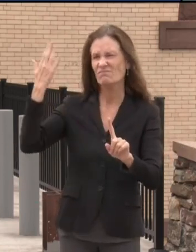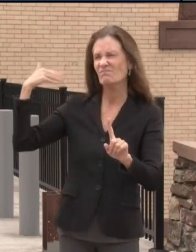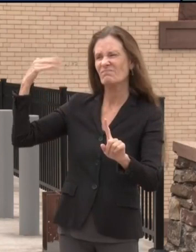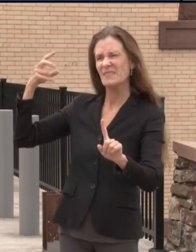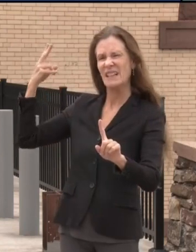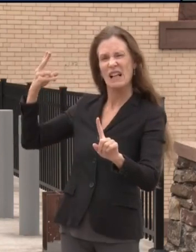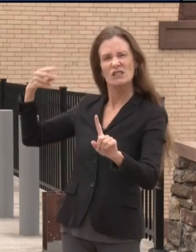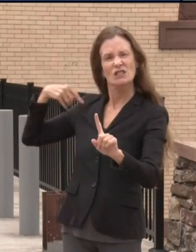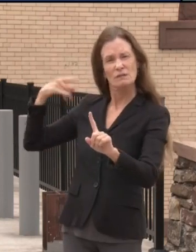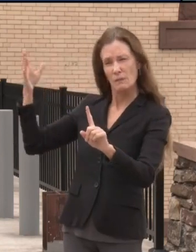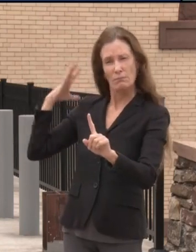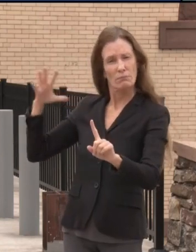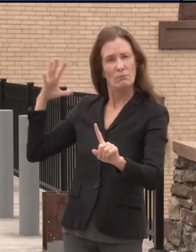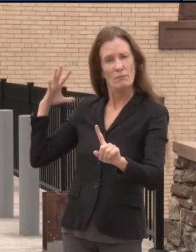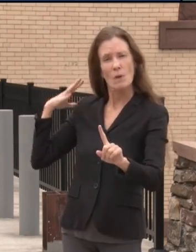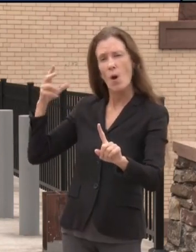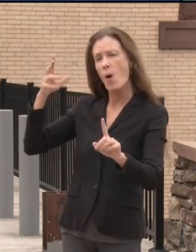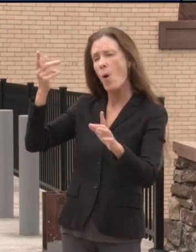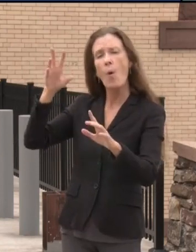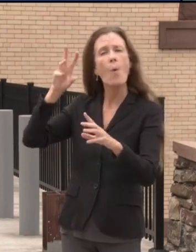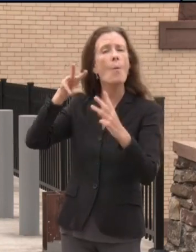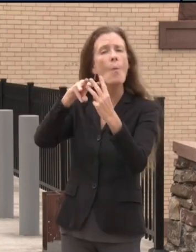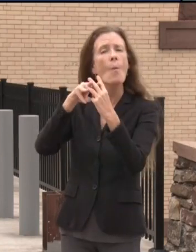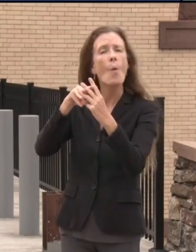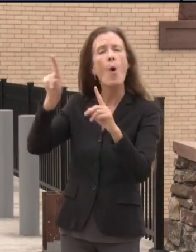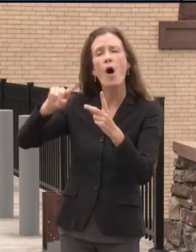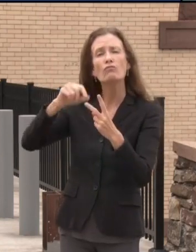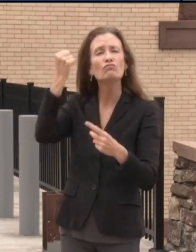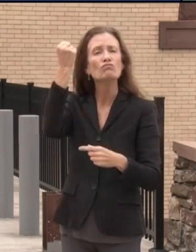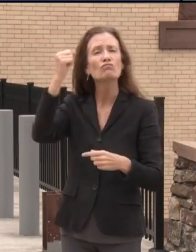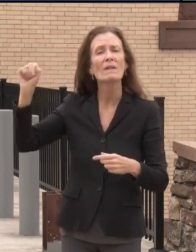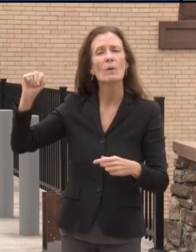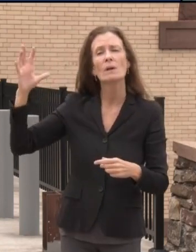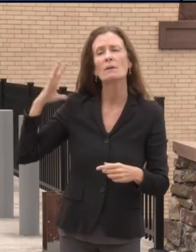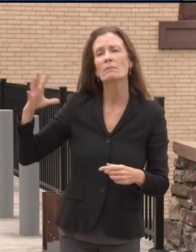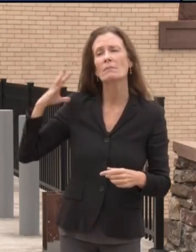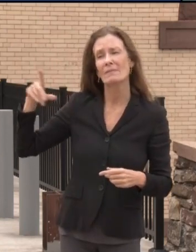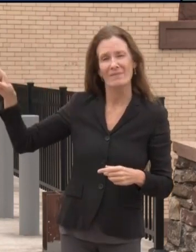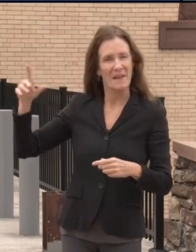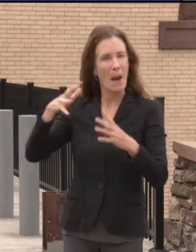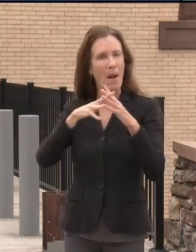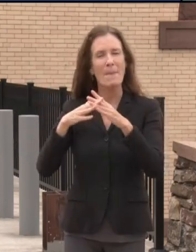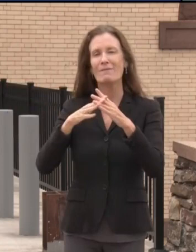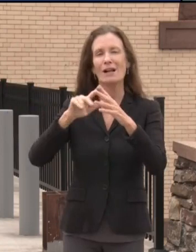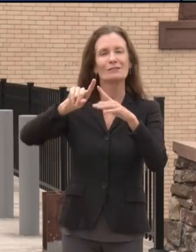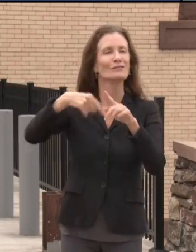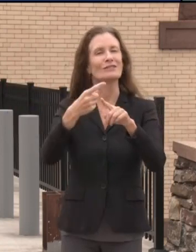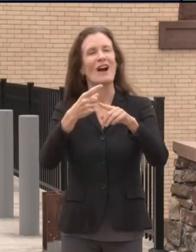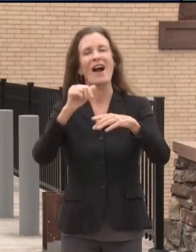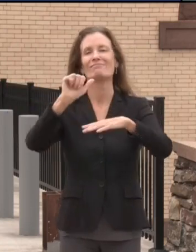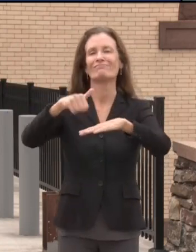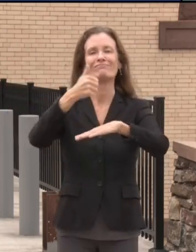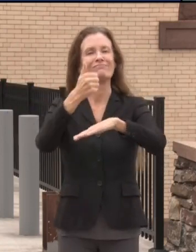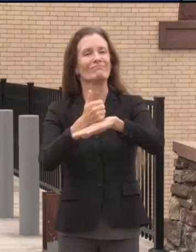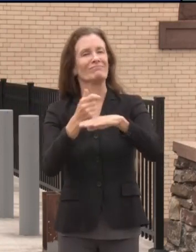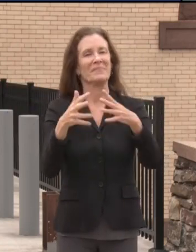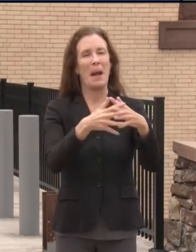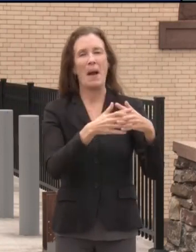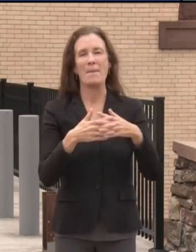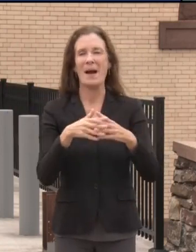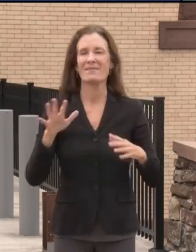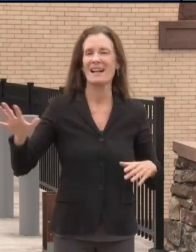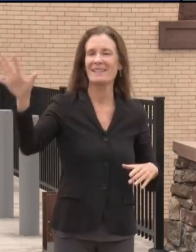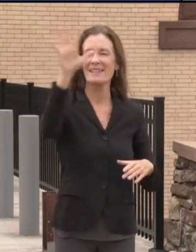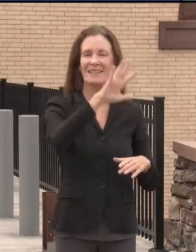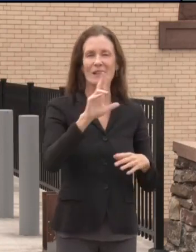War gave us the United States Constitution and created the vision and foundation for one of the world's leading democracies and keepers of freedom.